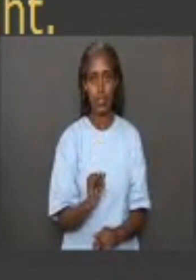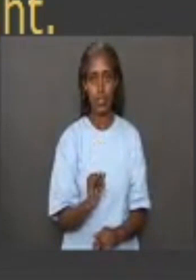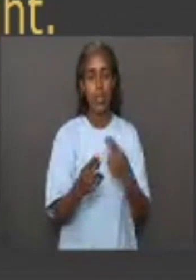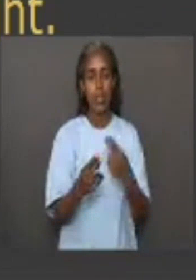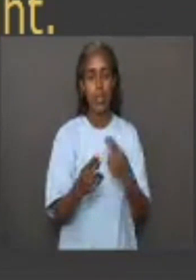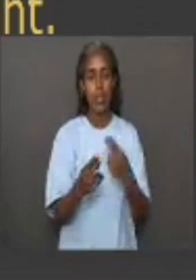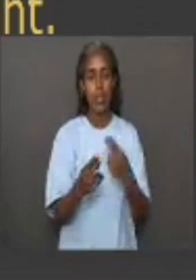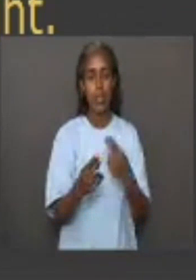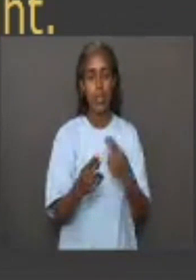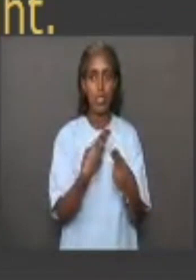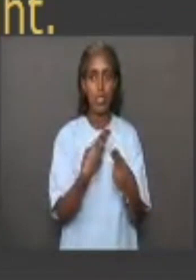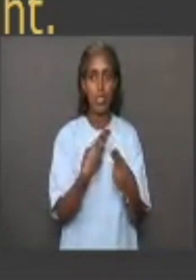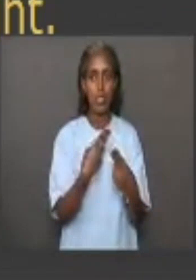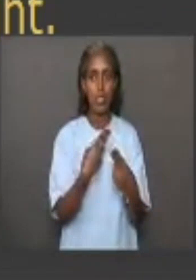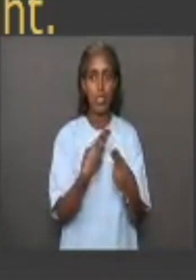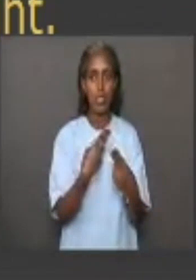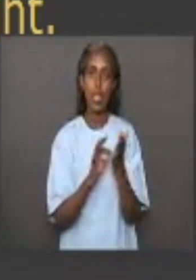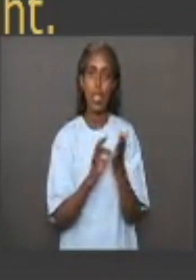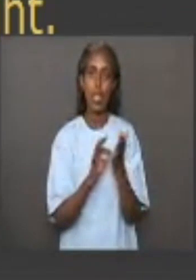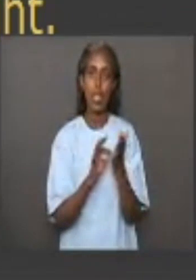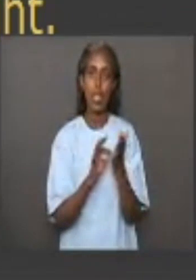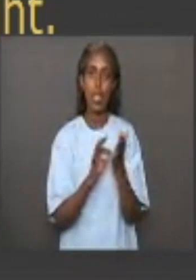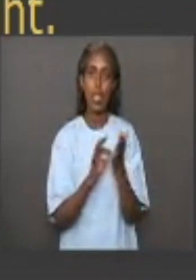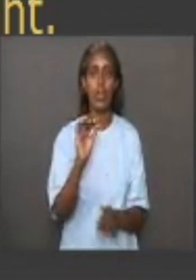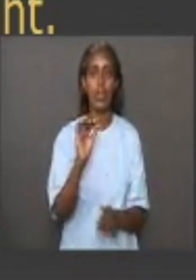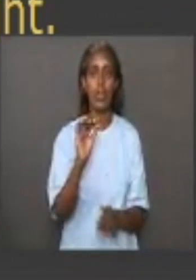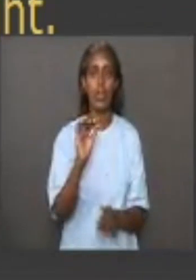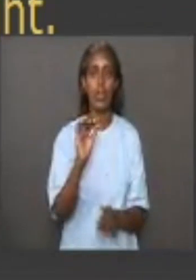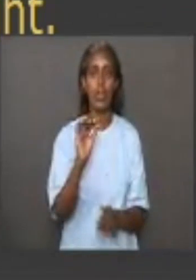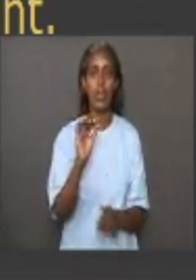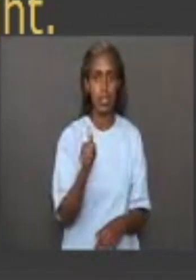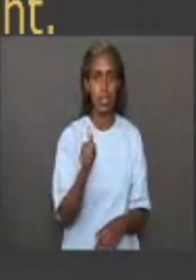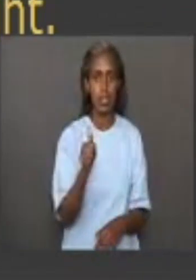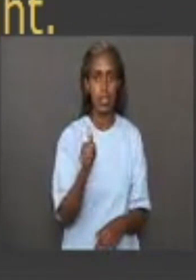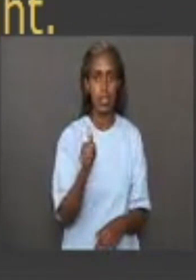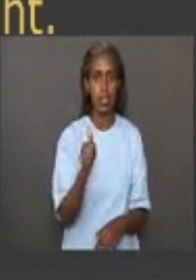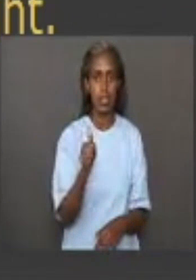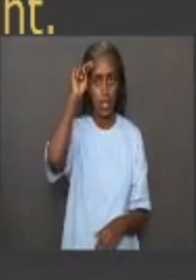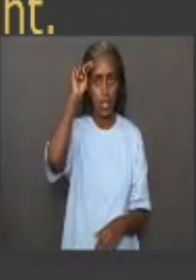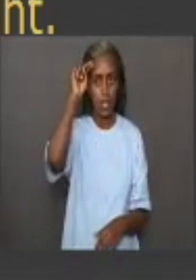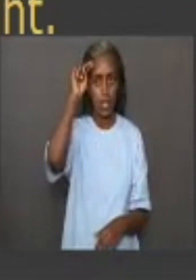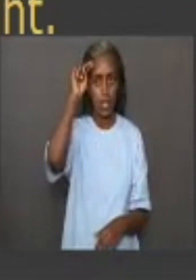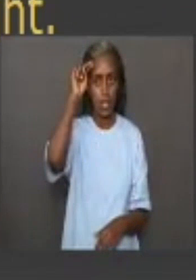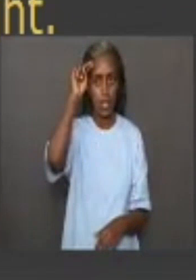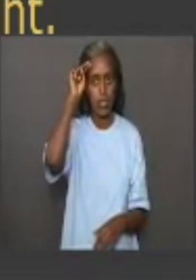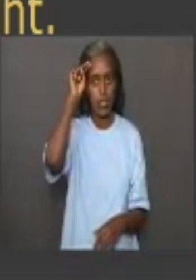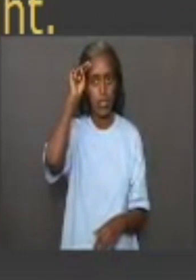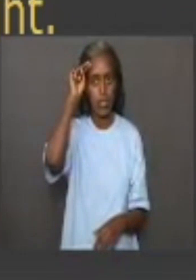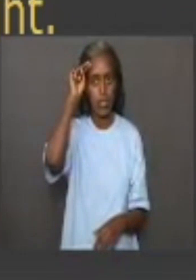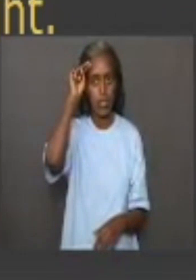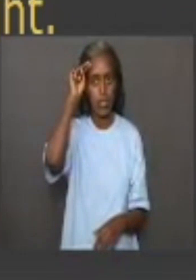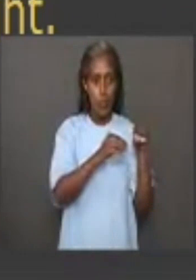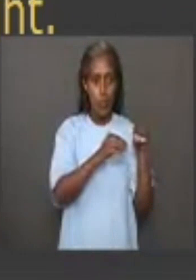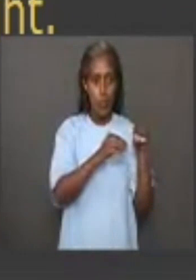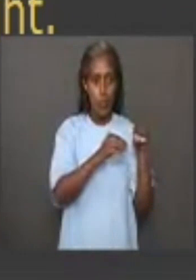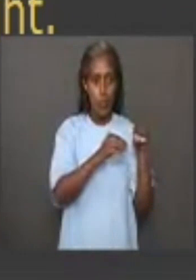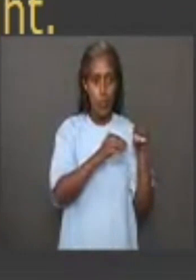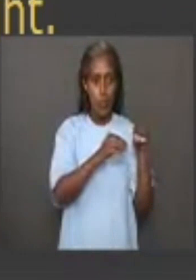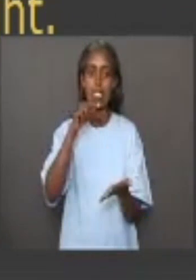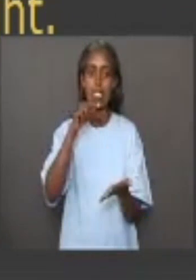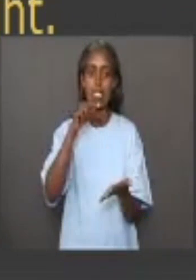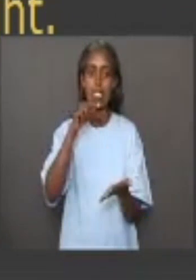multiplying a number by 10 to the nth power moves its